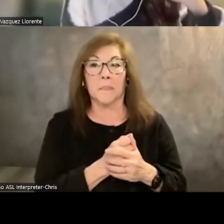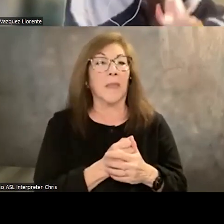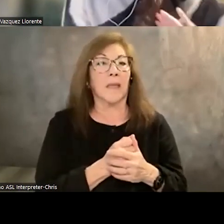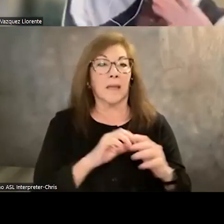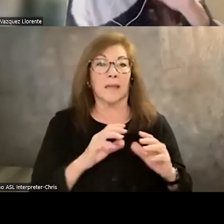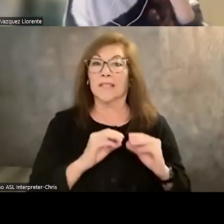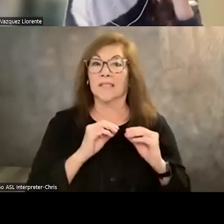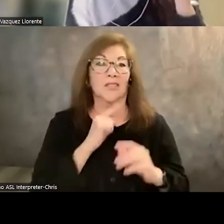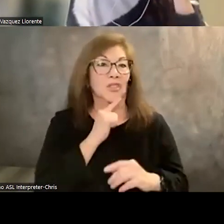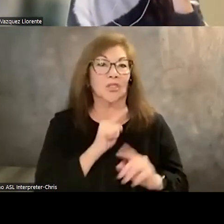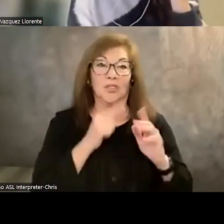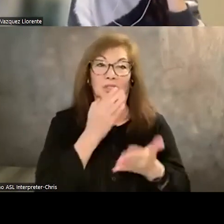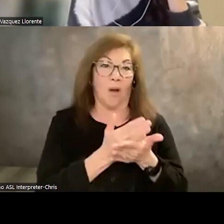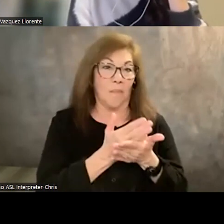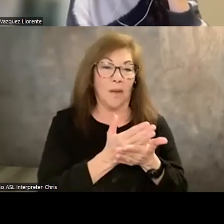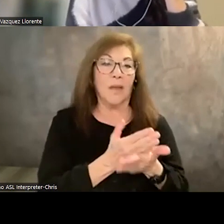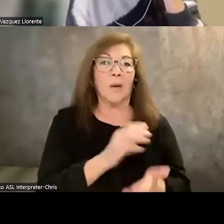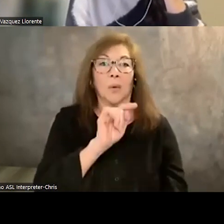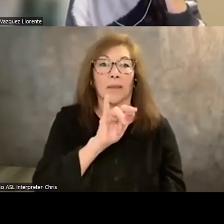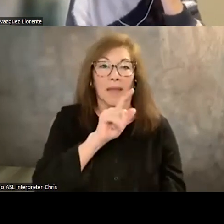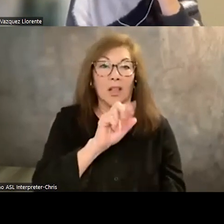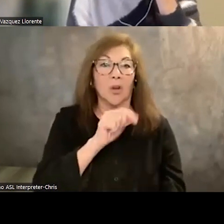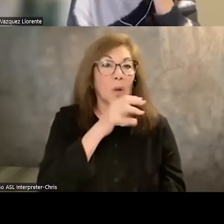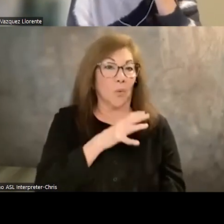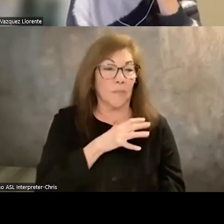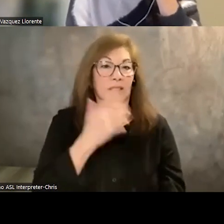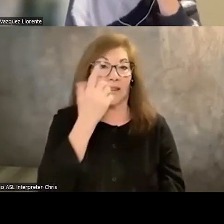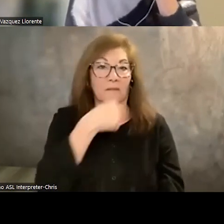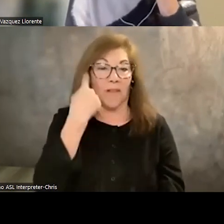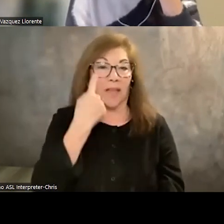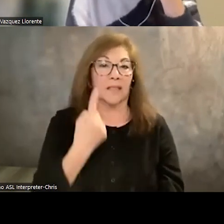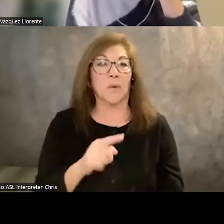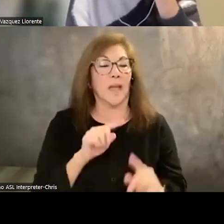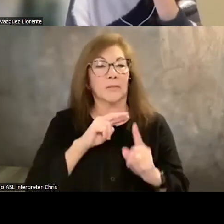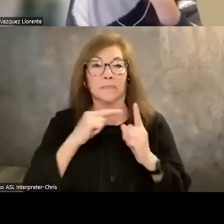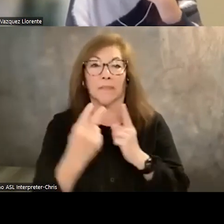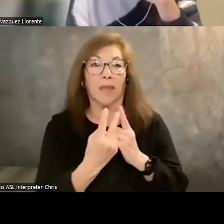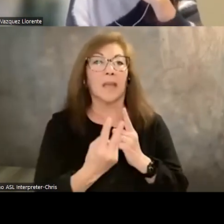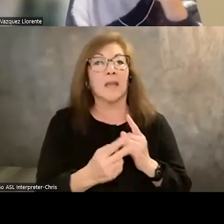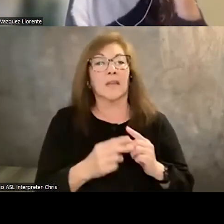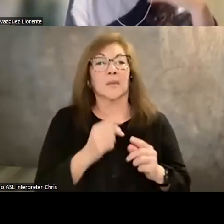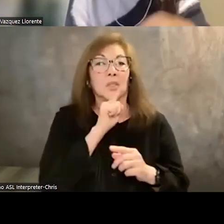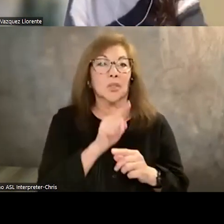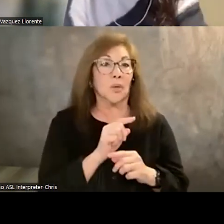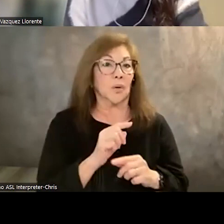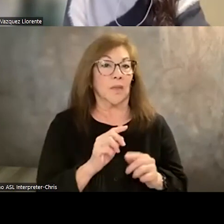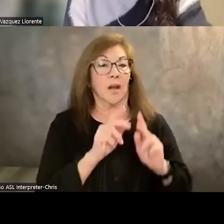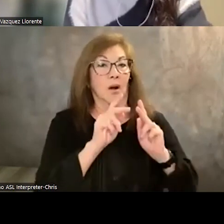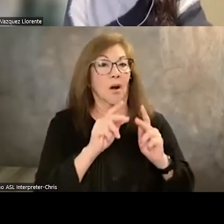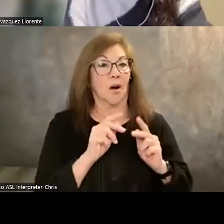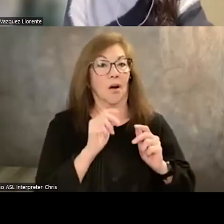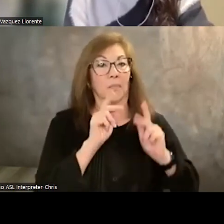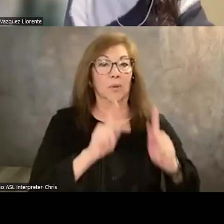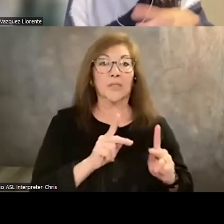with Taylor's face. You know, we had to anonymize like so many aspects of this film to ensure the safety of our subjects. Everything